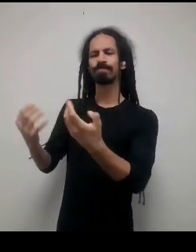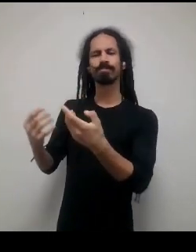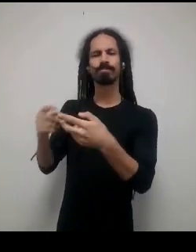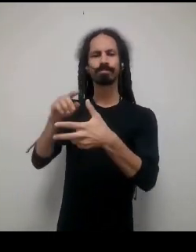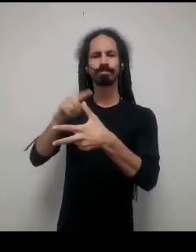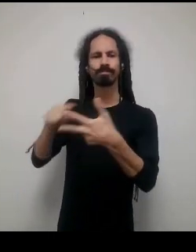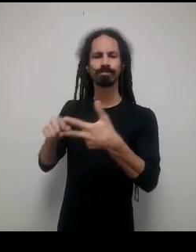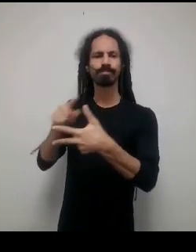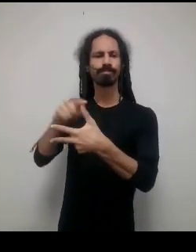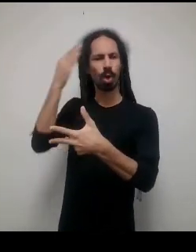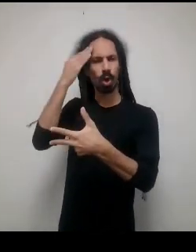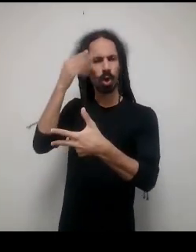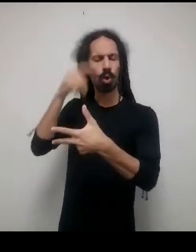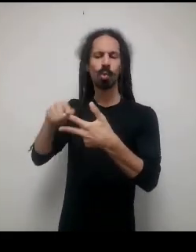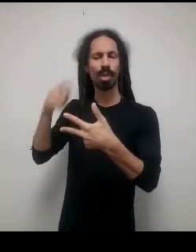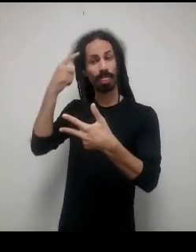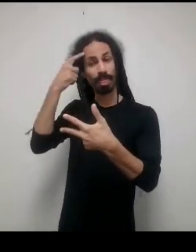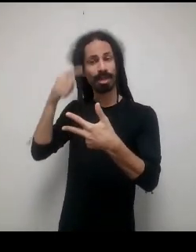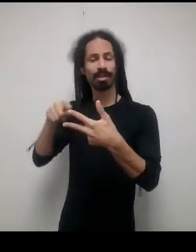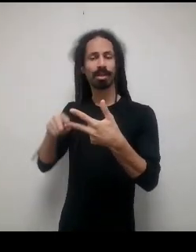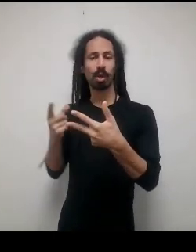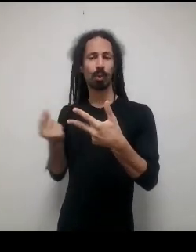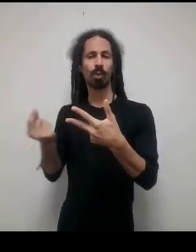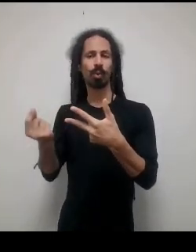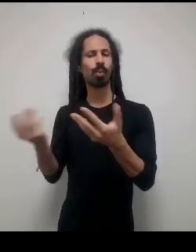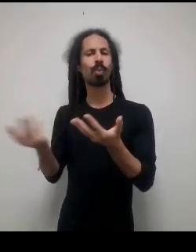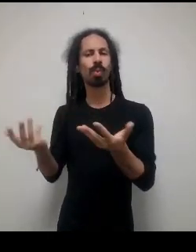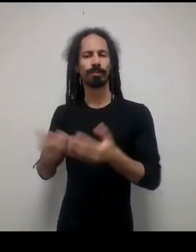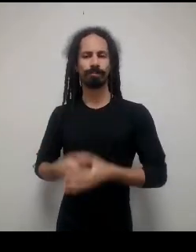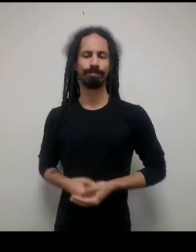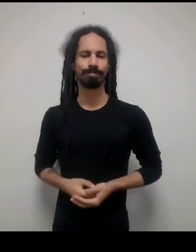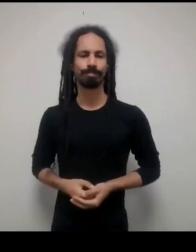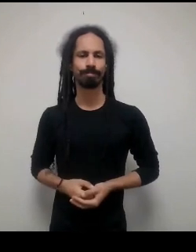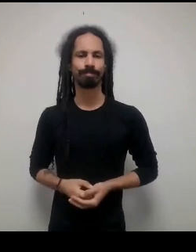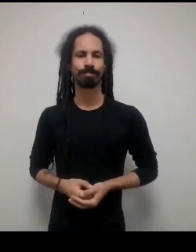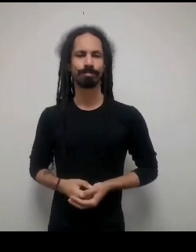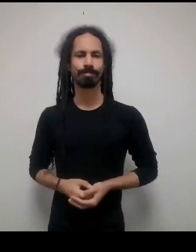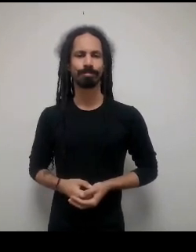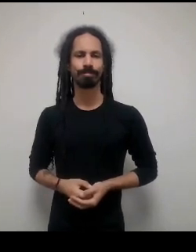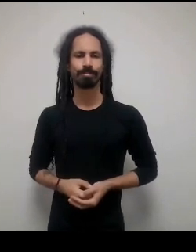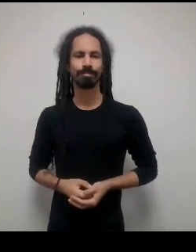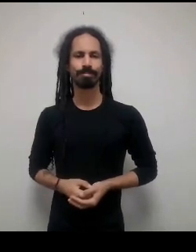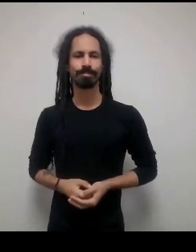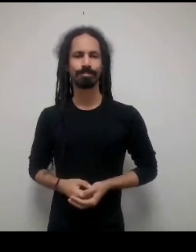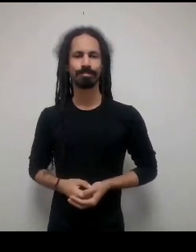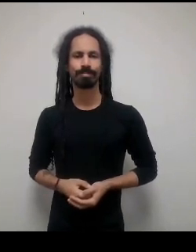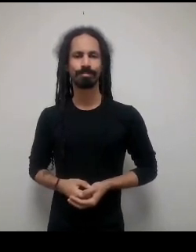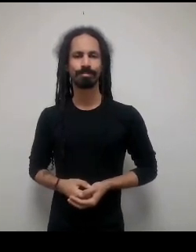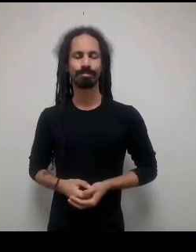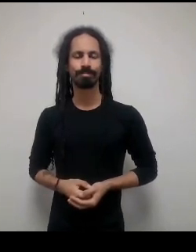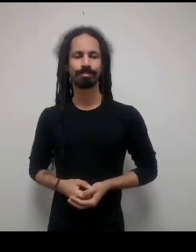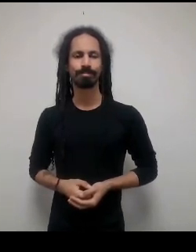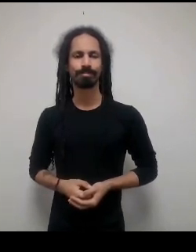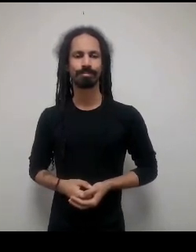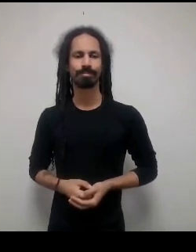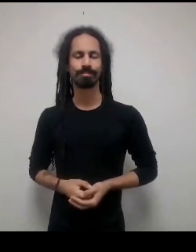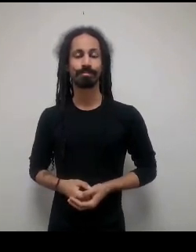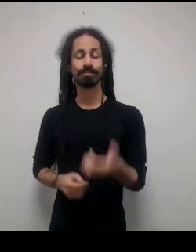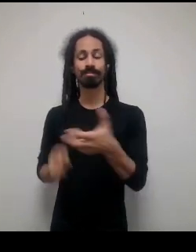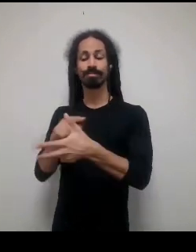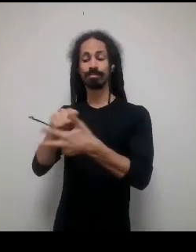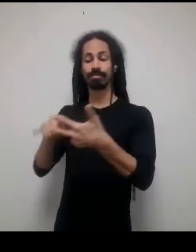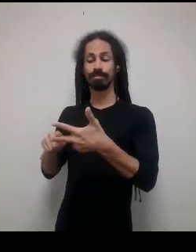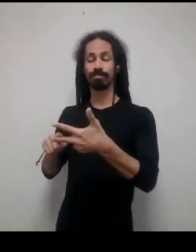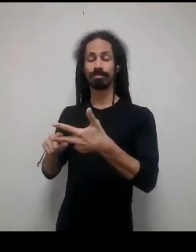after you've finished sharing your message with them. Once you've determined your